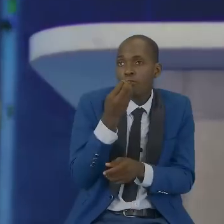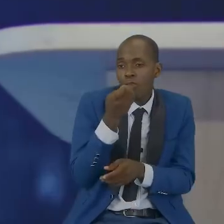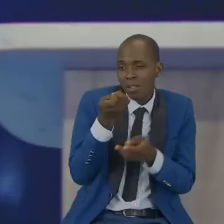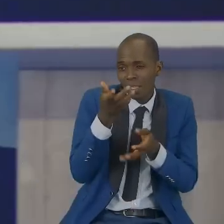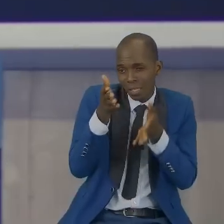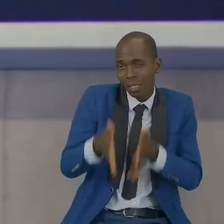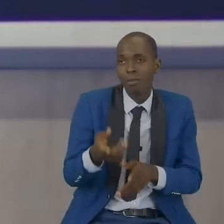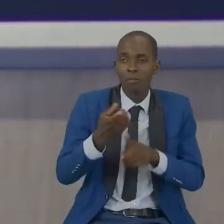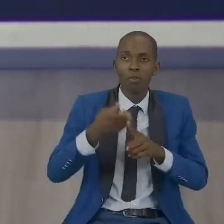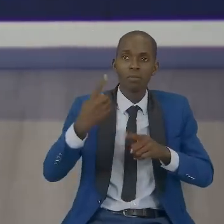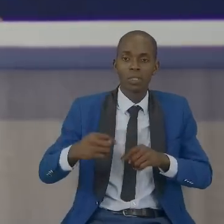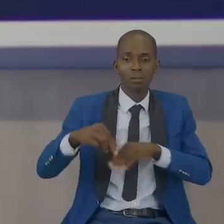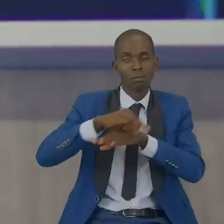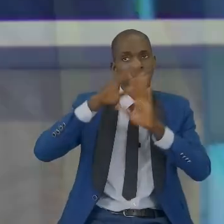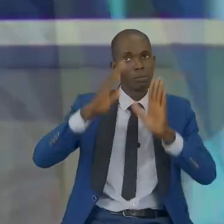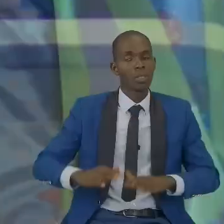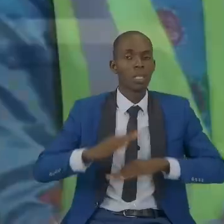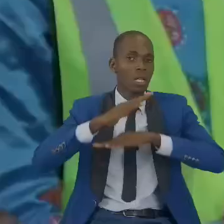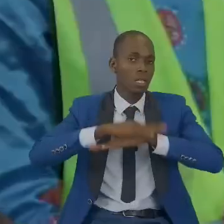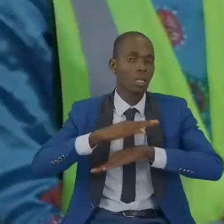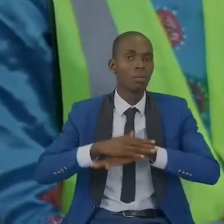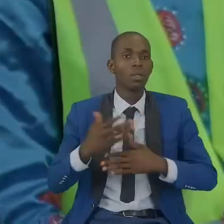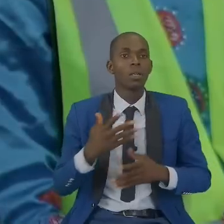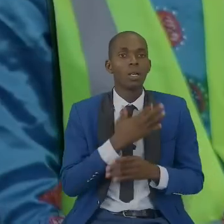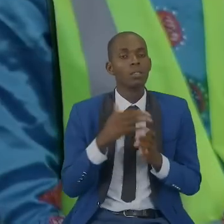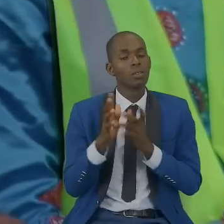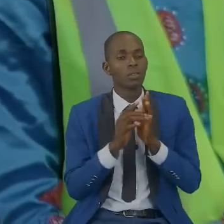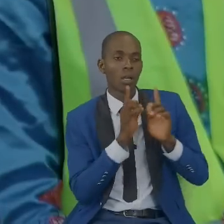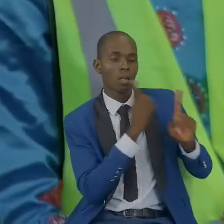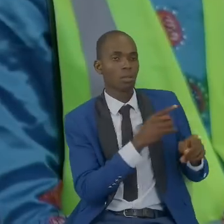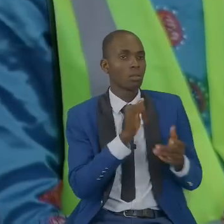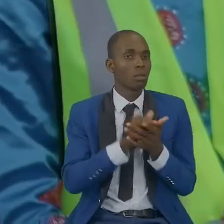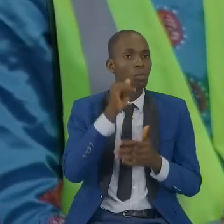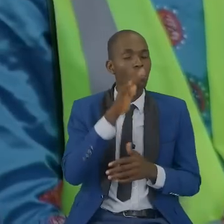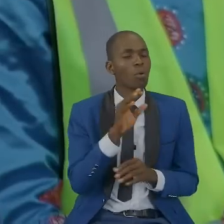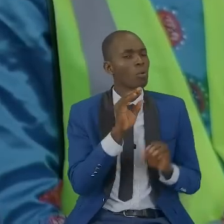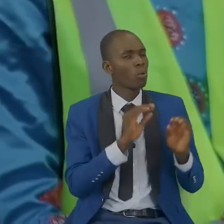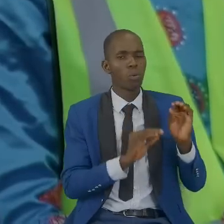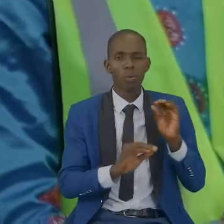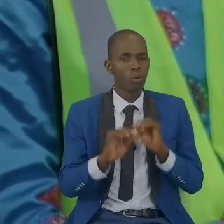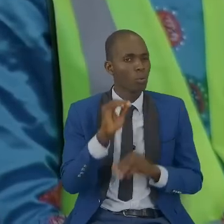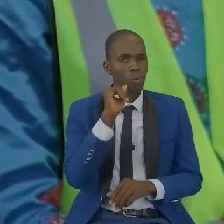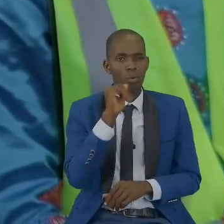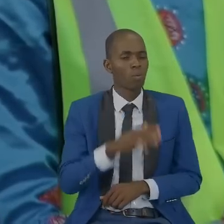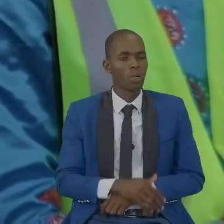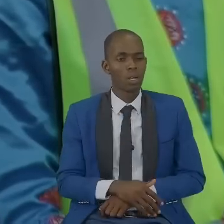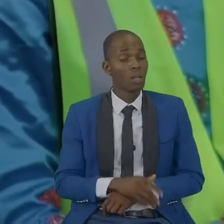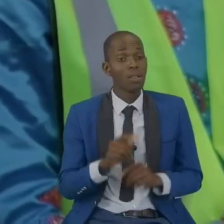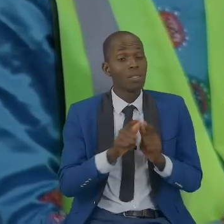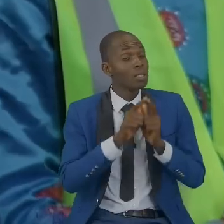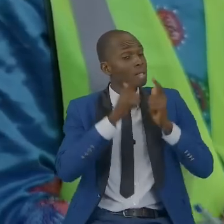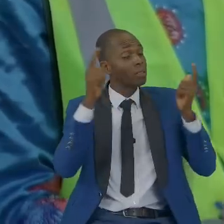verse 28, then Jesus answered and said unto her, O woman, great is